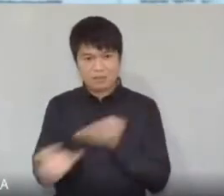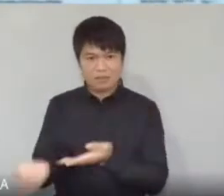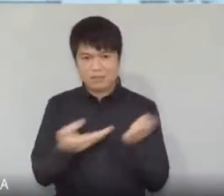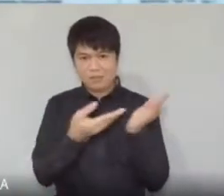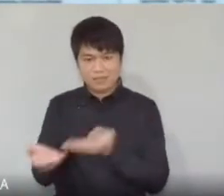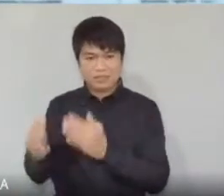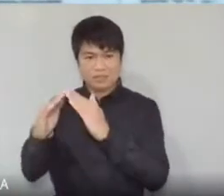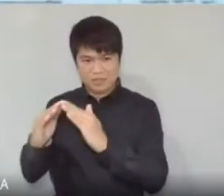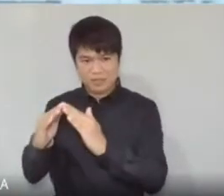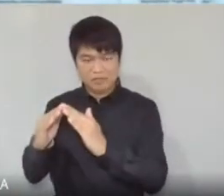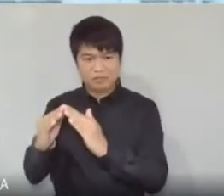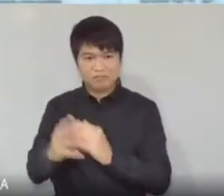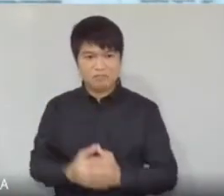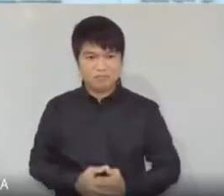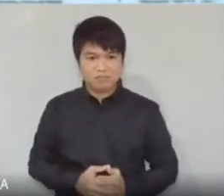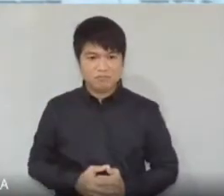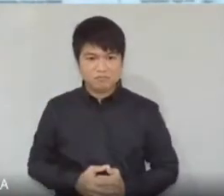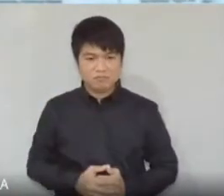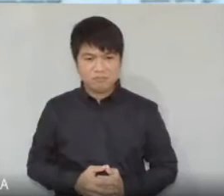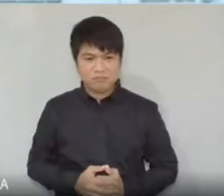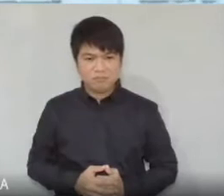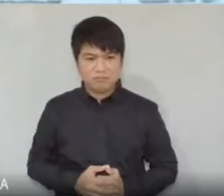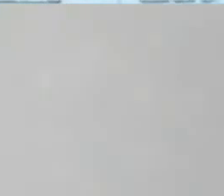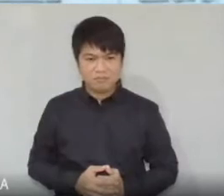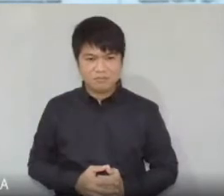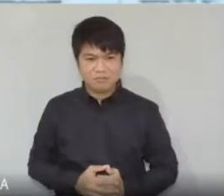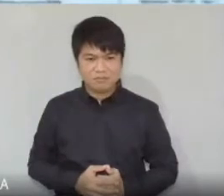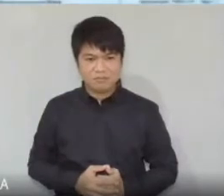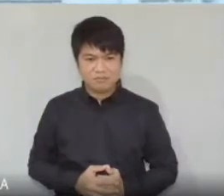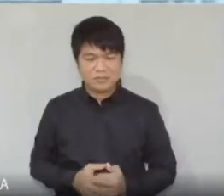have got from the telemedicine